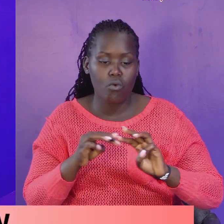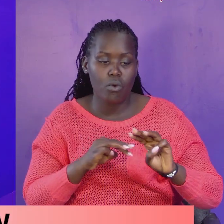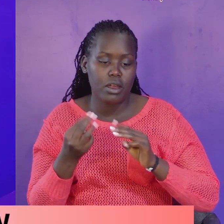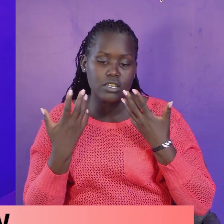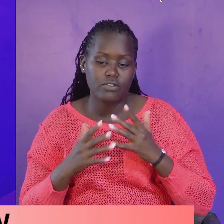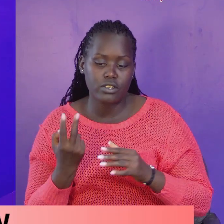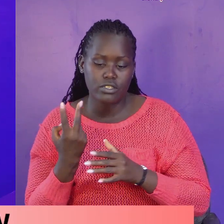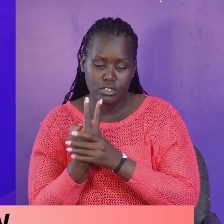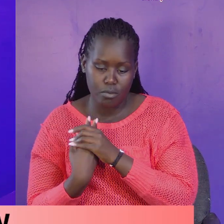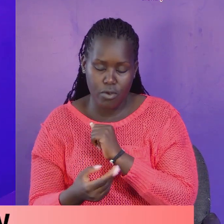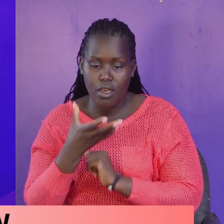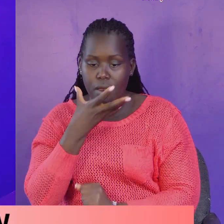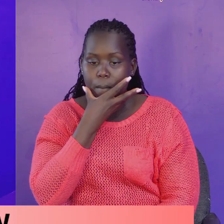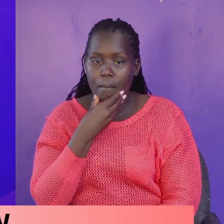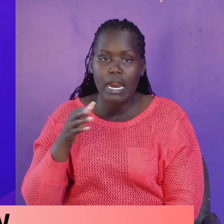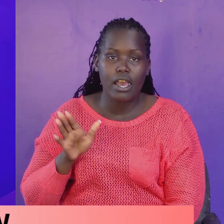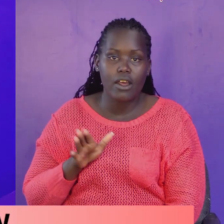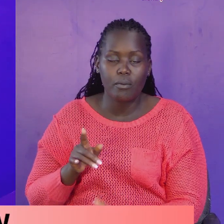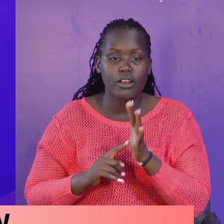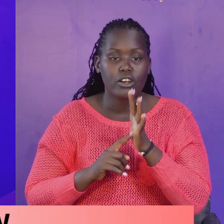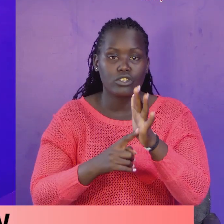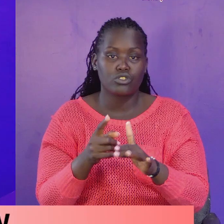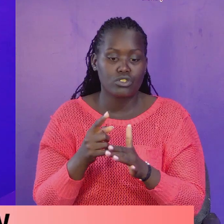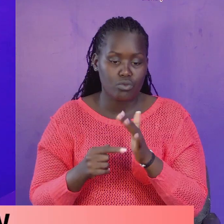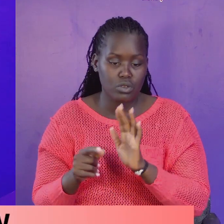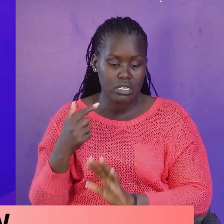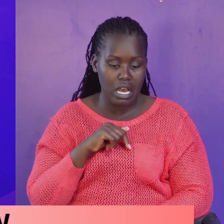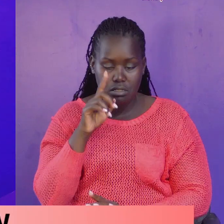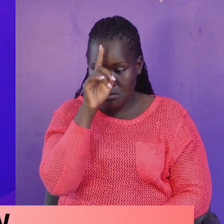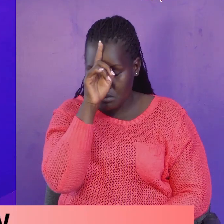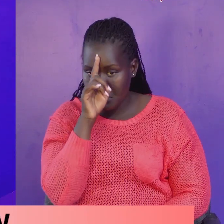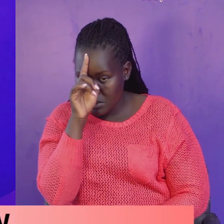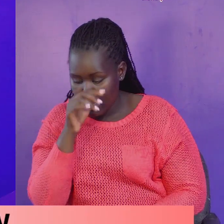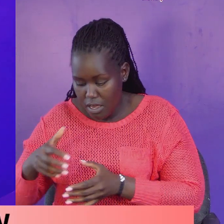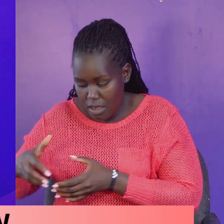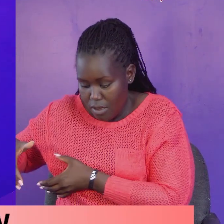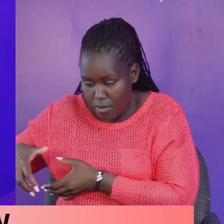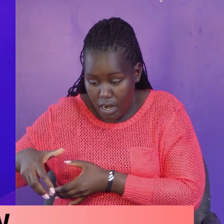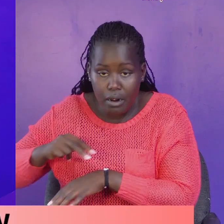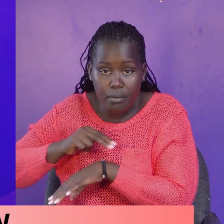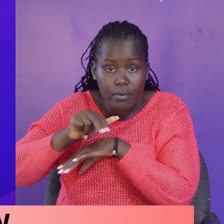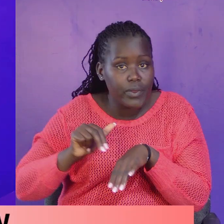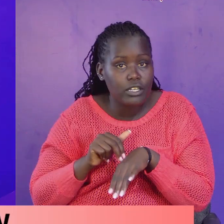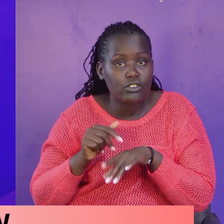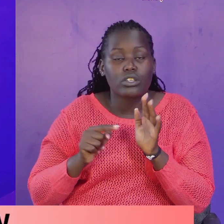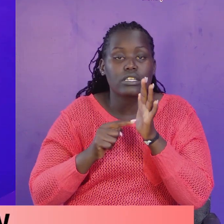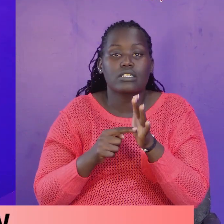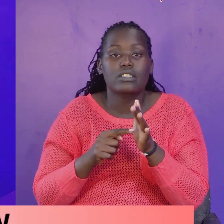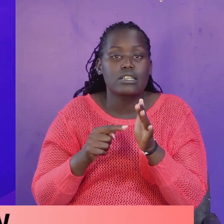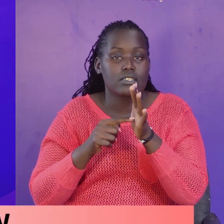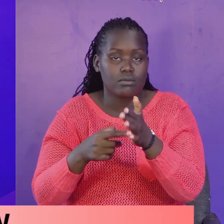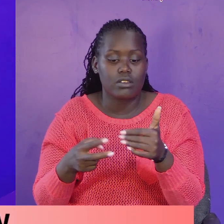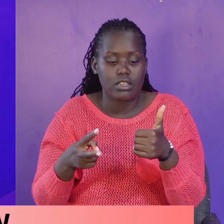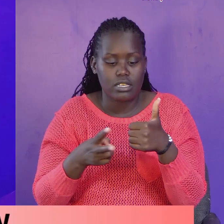and women. And that shows that we are a really serious rugby nations, especially in the 7 series. Yeah. We are very,